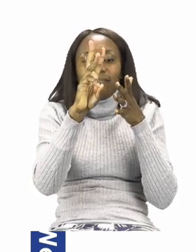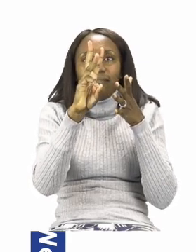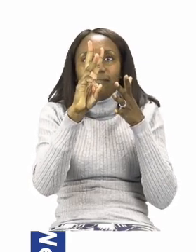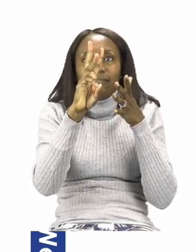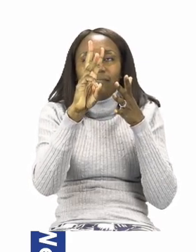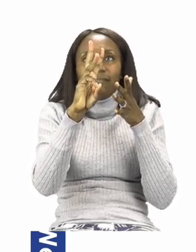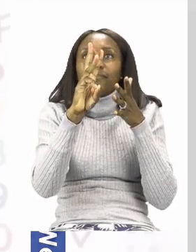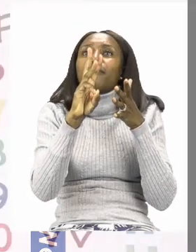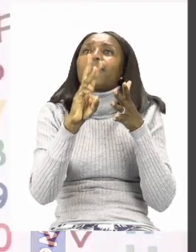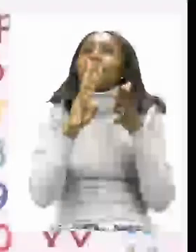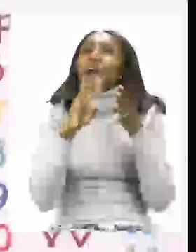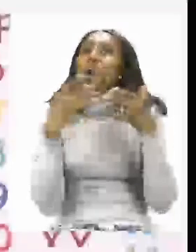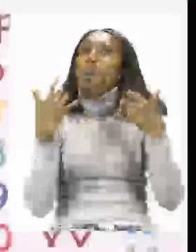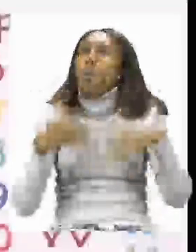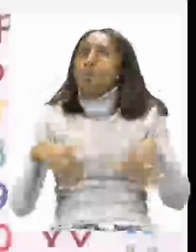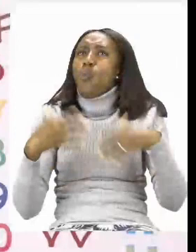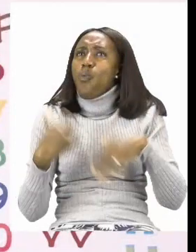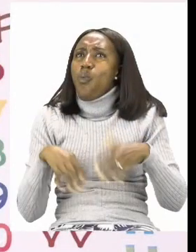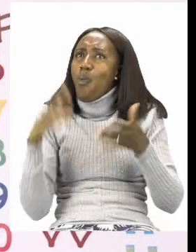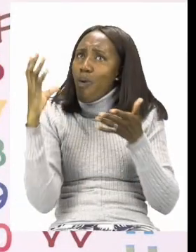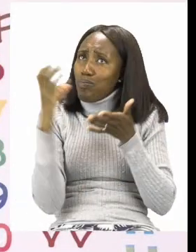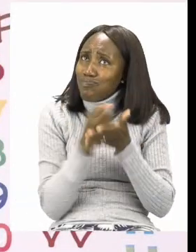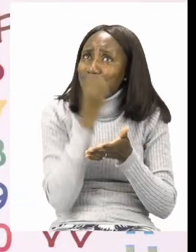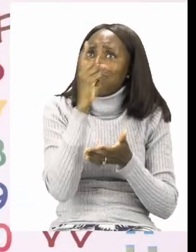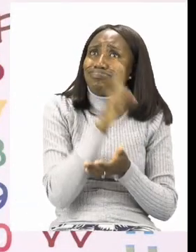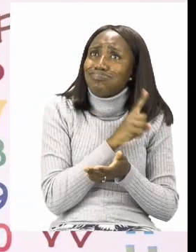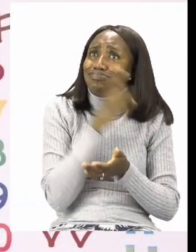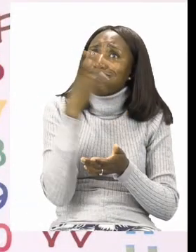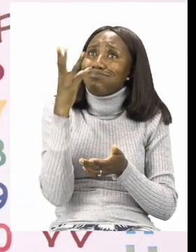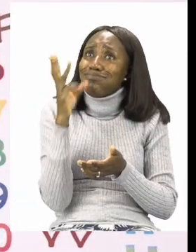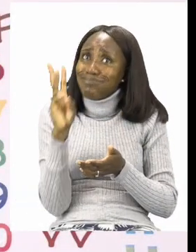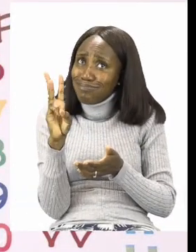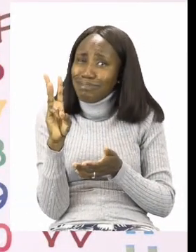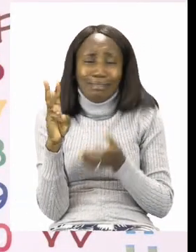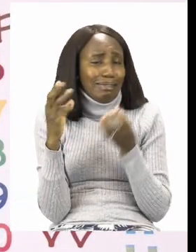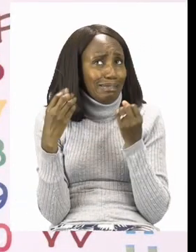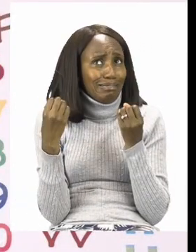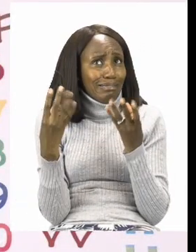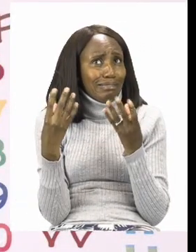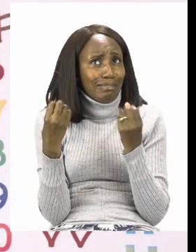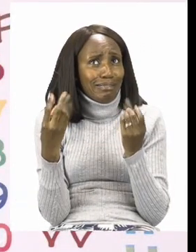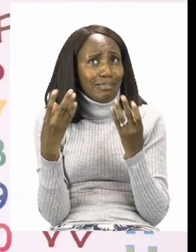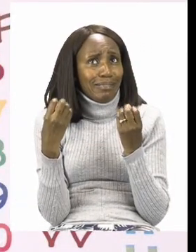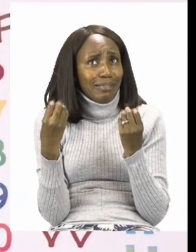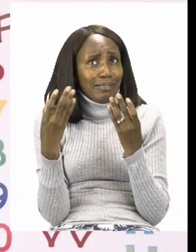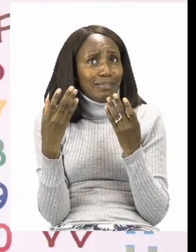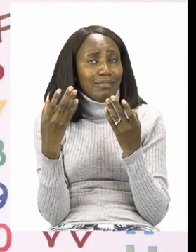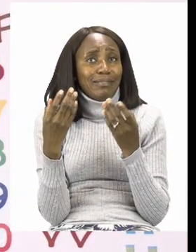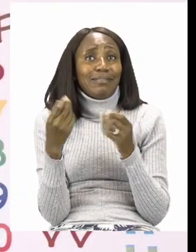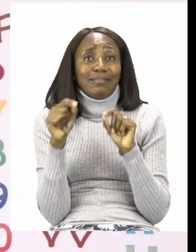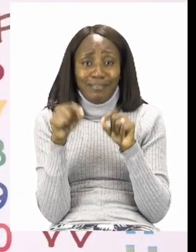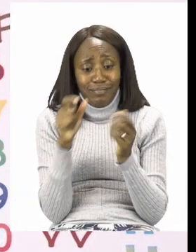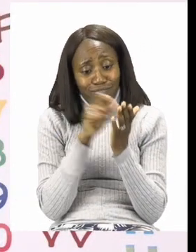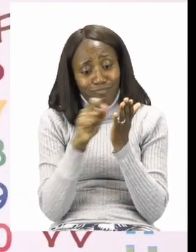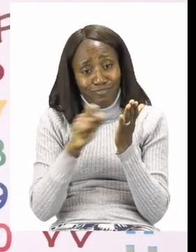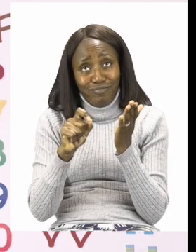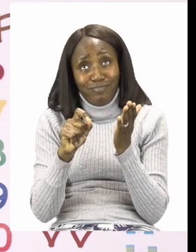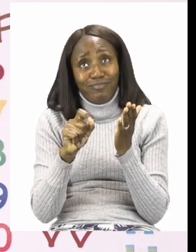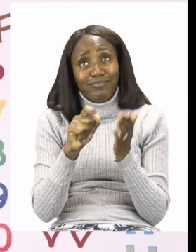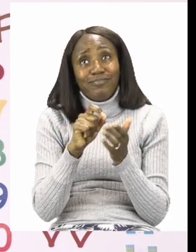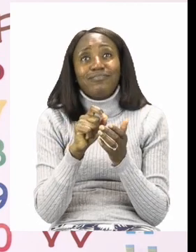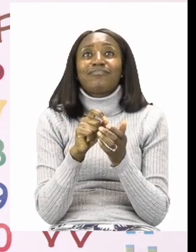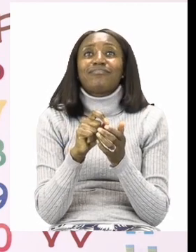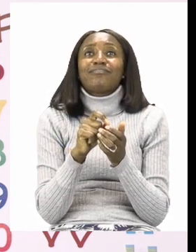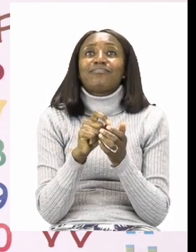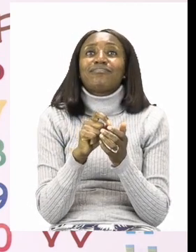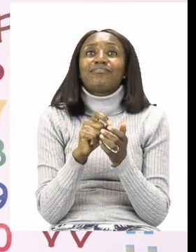16. Wow! Anne won a lot of medals. So when we go back to the board, we